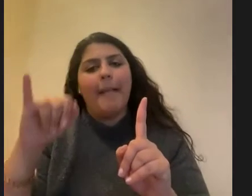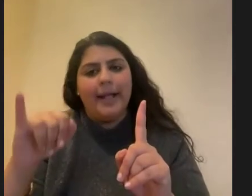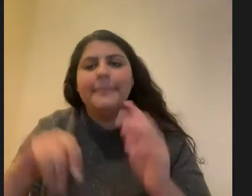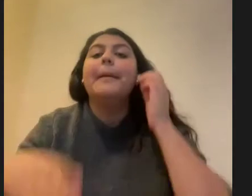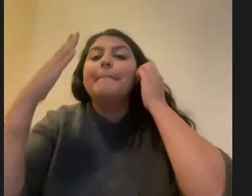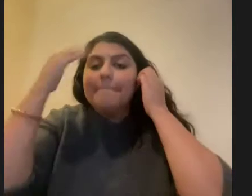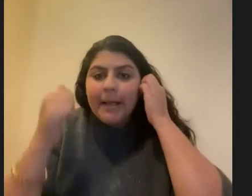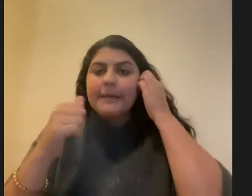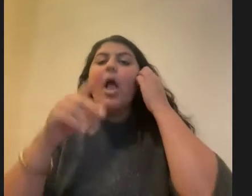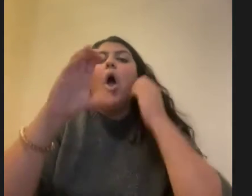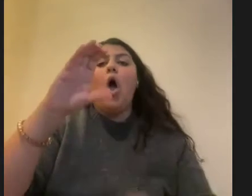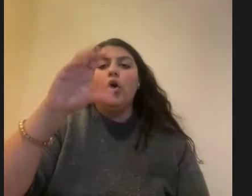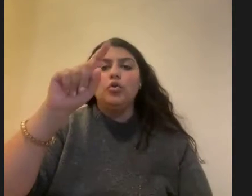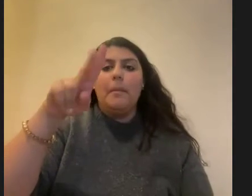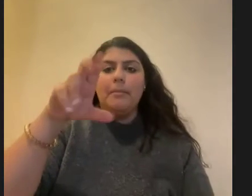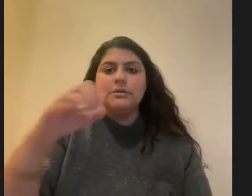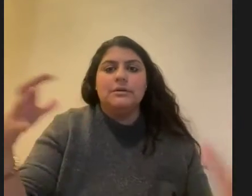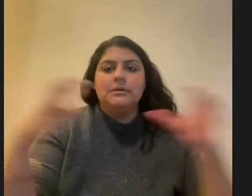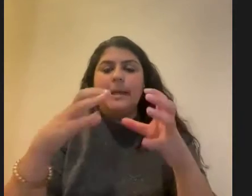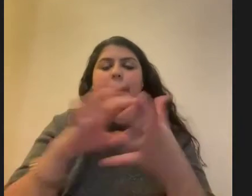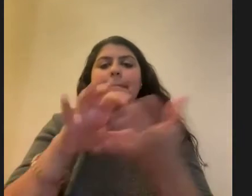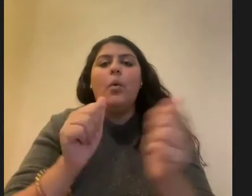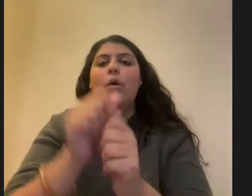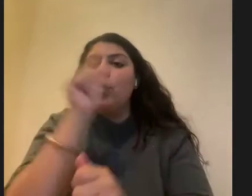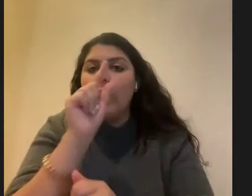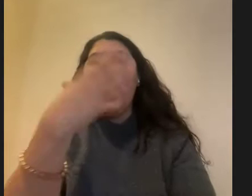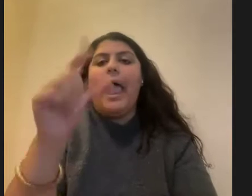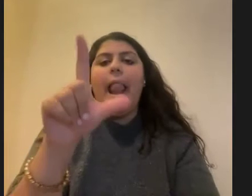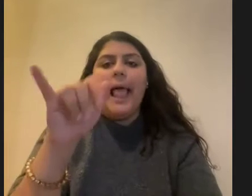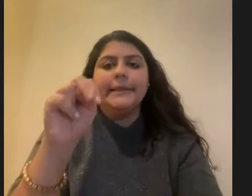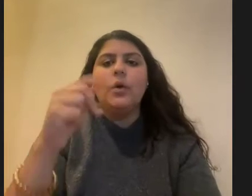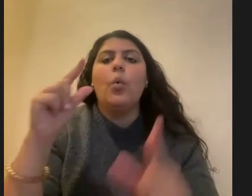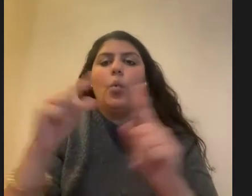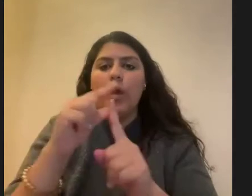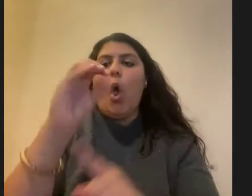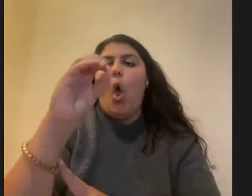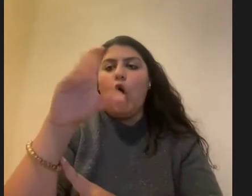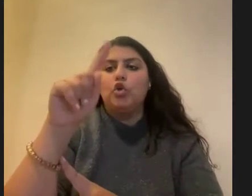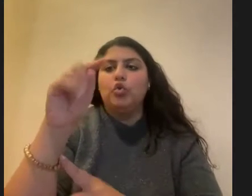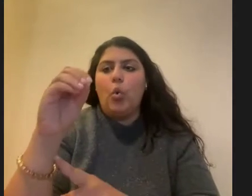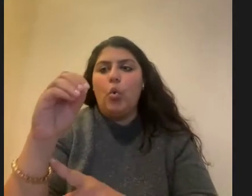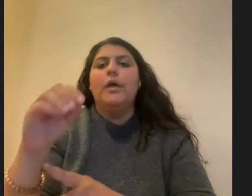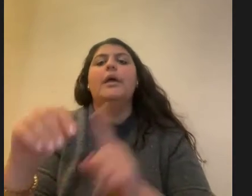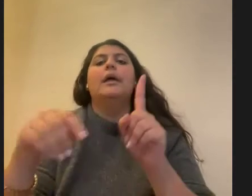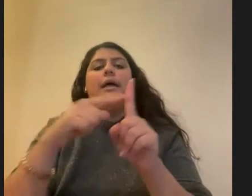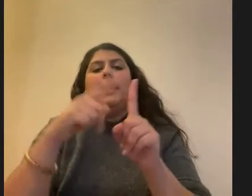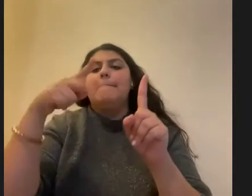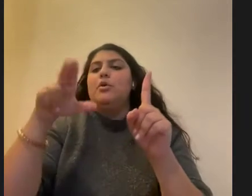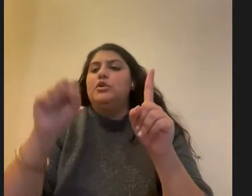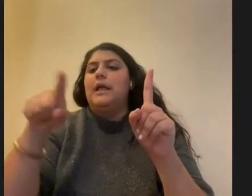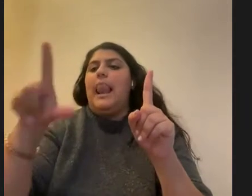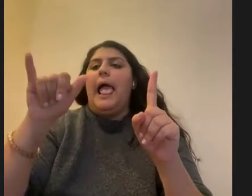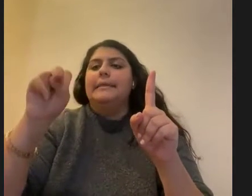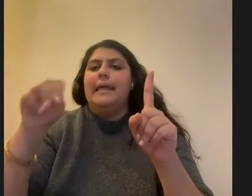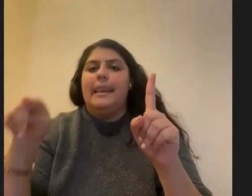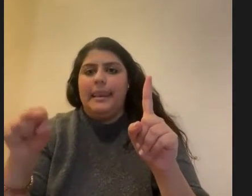of mush of both a Greek word and a Latin word. So octo is Greek and puss is Latin. And because